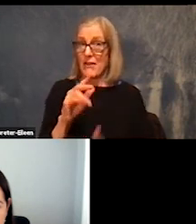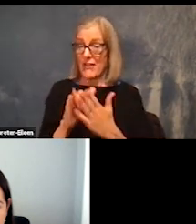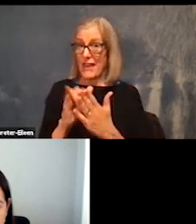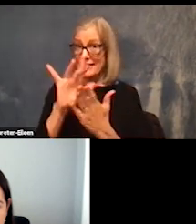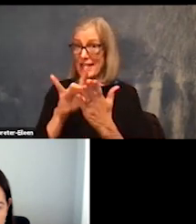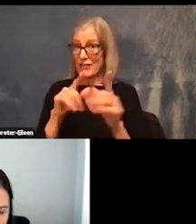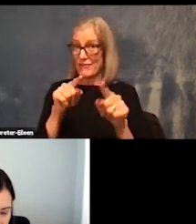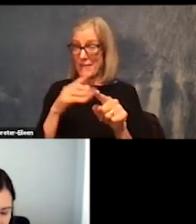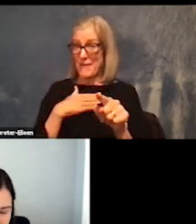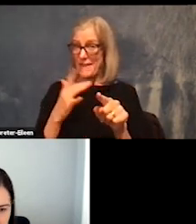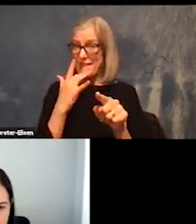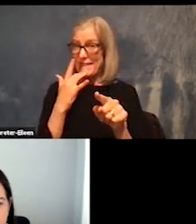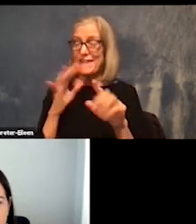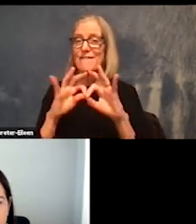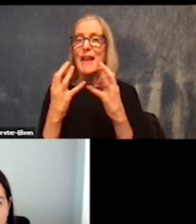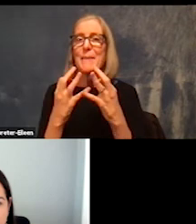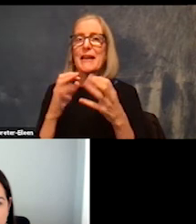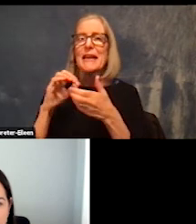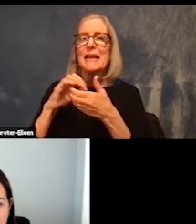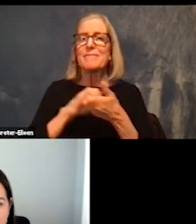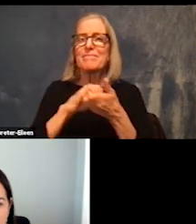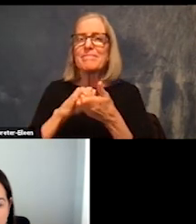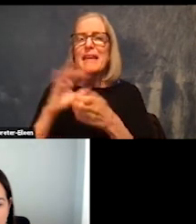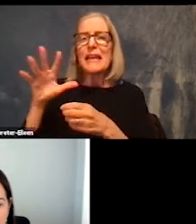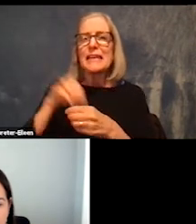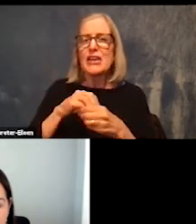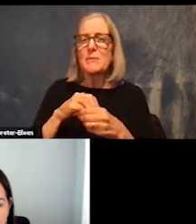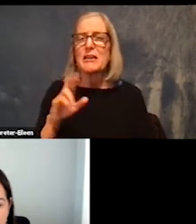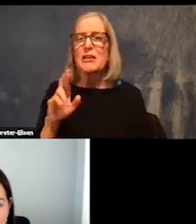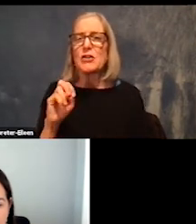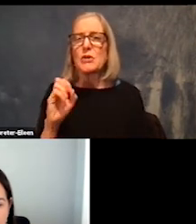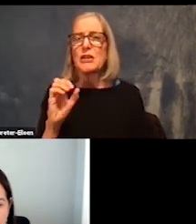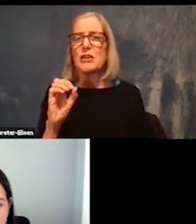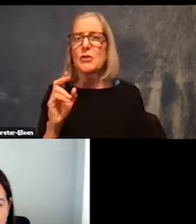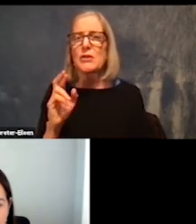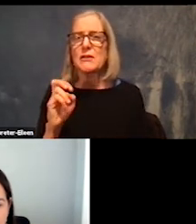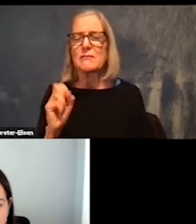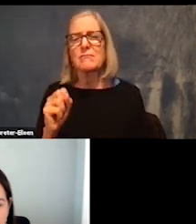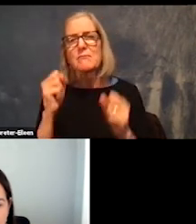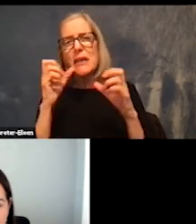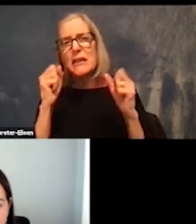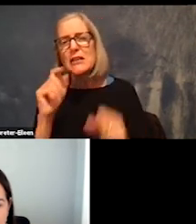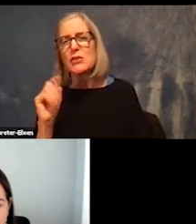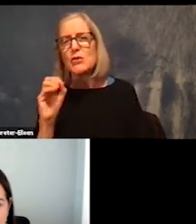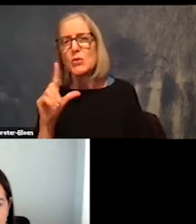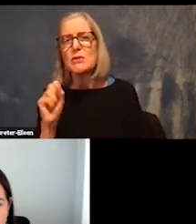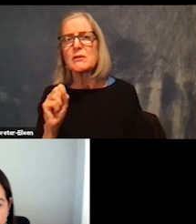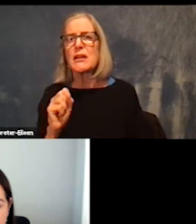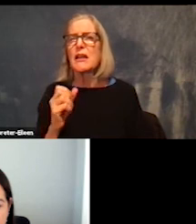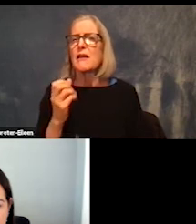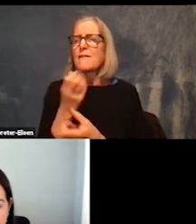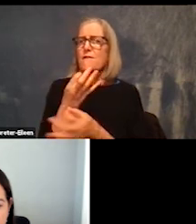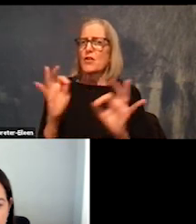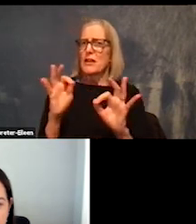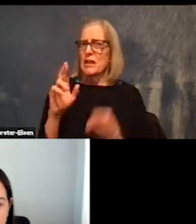family and community engagement resources. And these are amazing tools and free resources that I think you'll